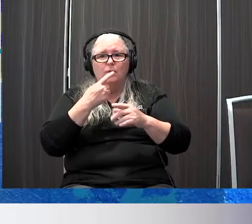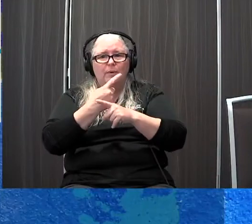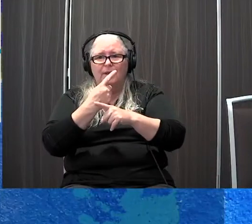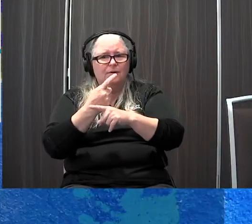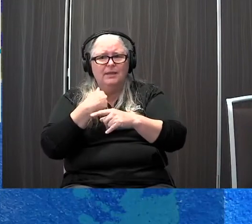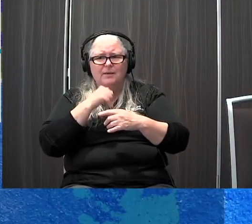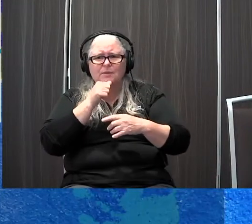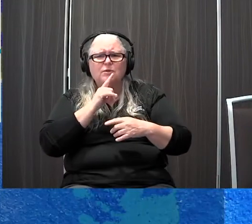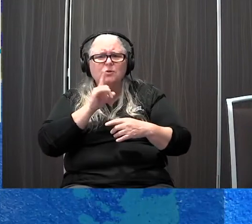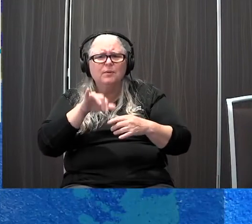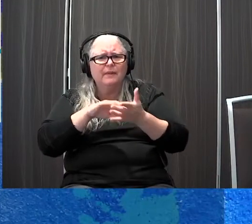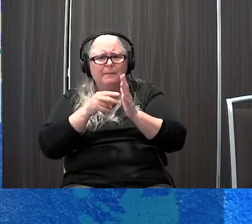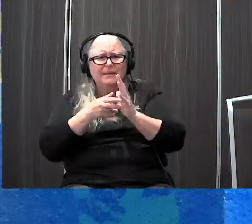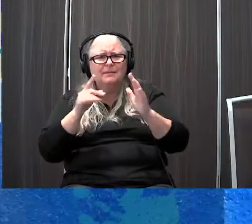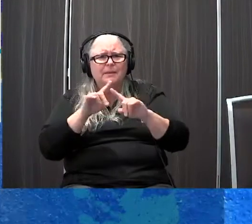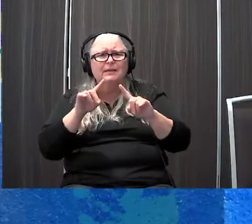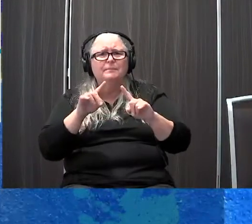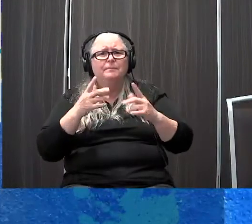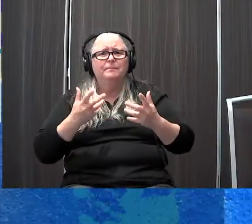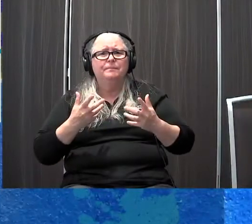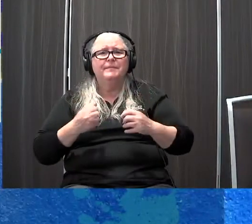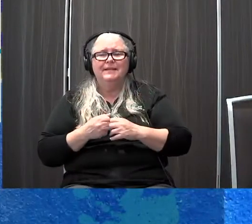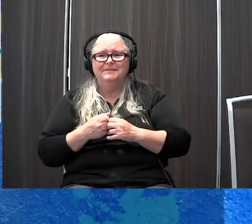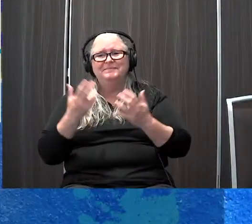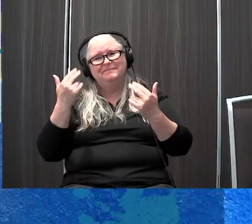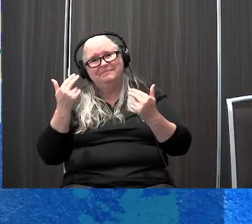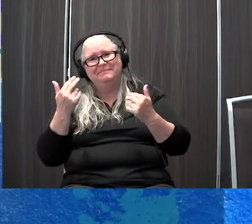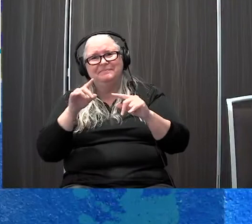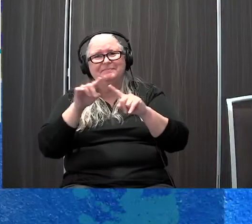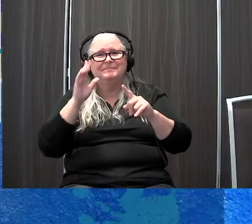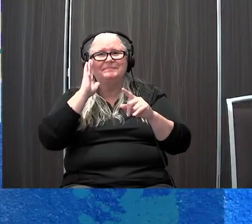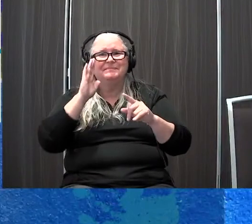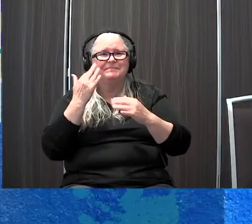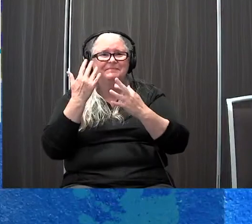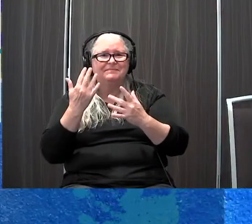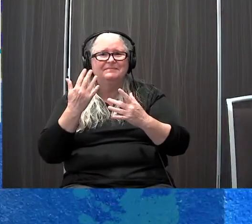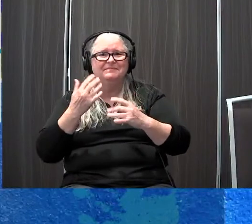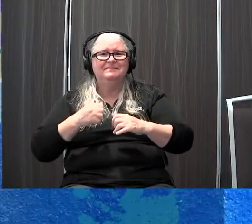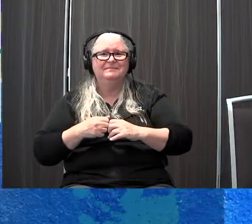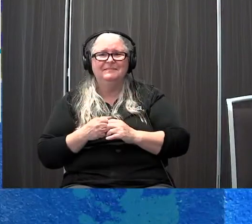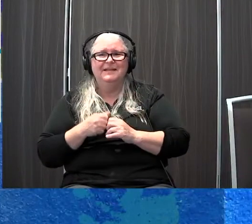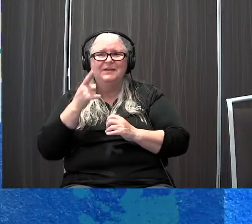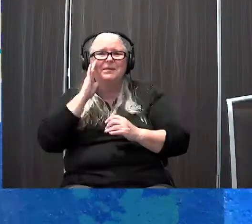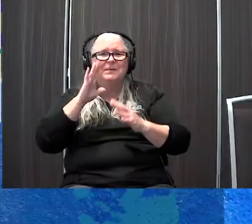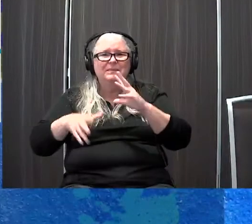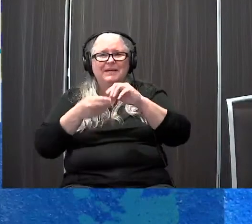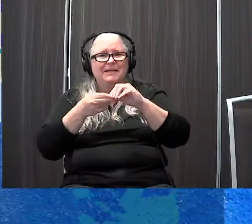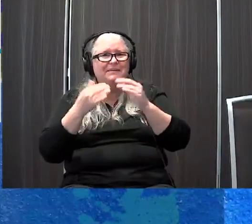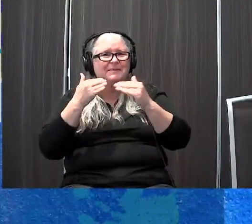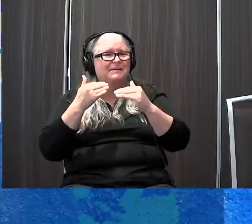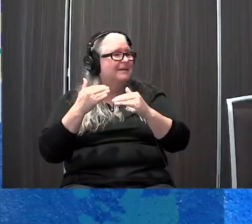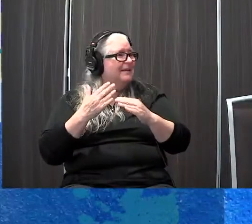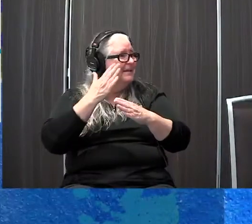still work as I Just pop wait. it up. It's awkward. They'll throw it in when they feel like it. It might be That mid-sentence. No, it won't be. It won't